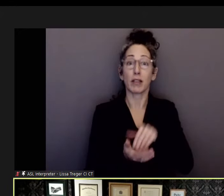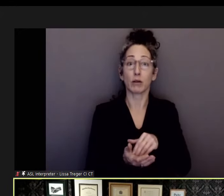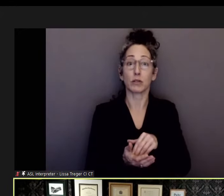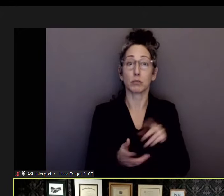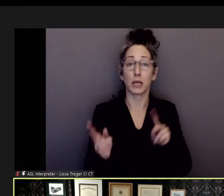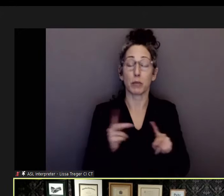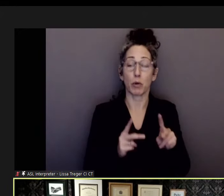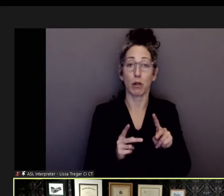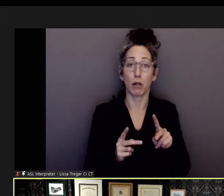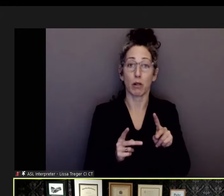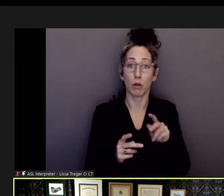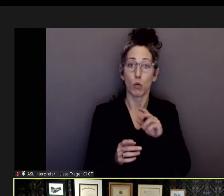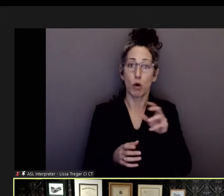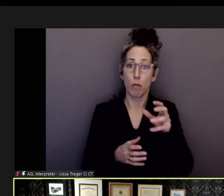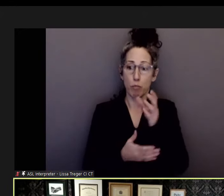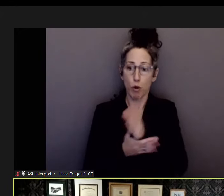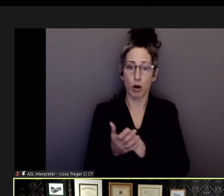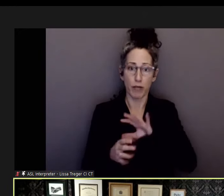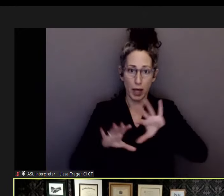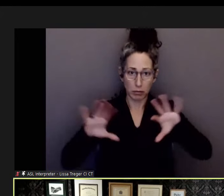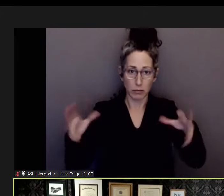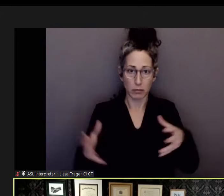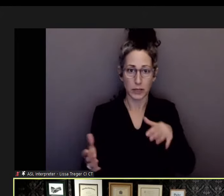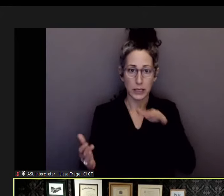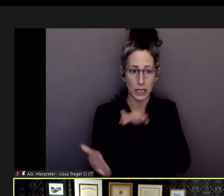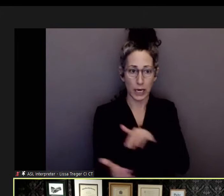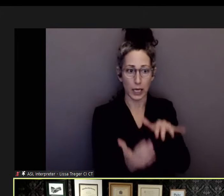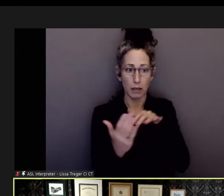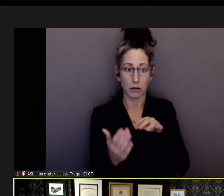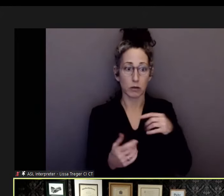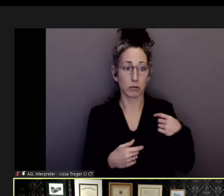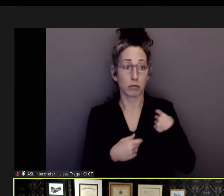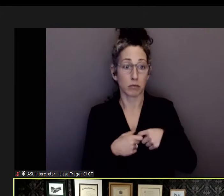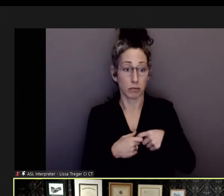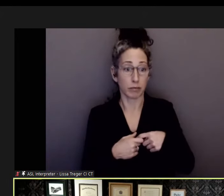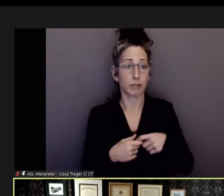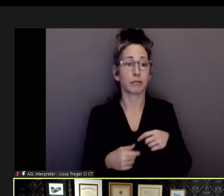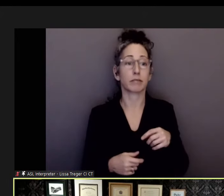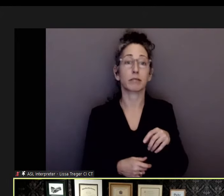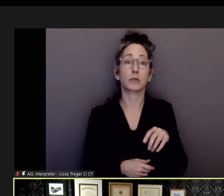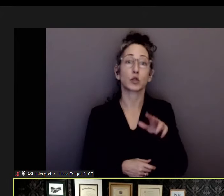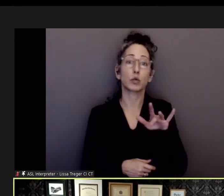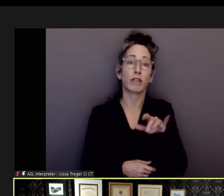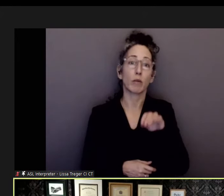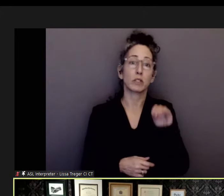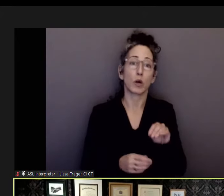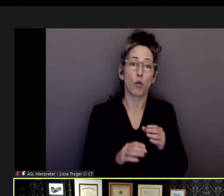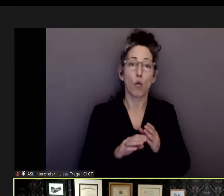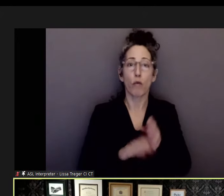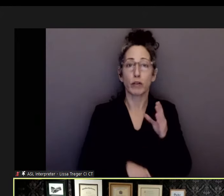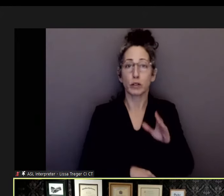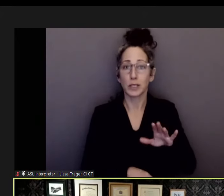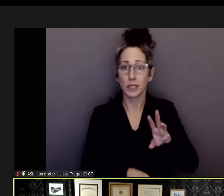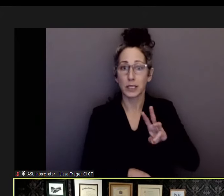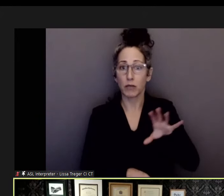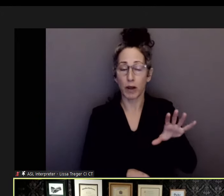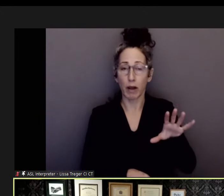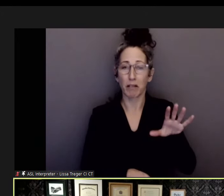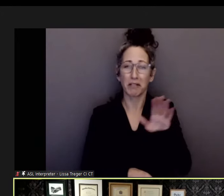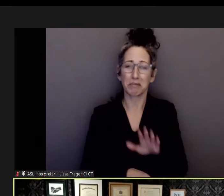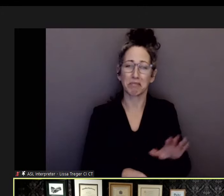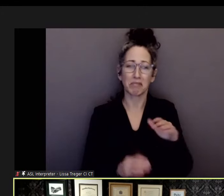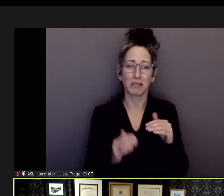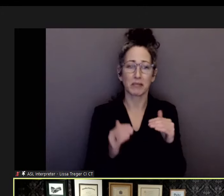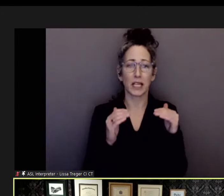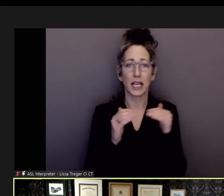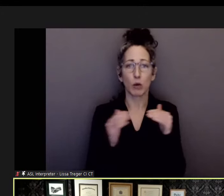nearly 6,000 participants who identified themselves as Hispanic, 25% over 65, a roughly equal proportion